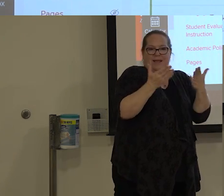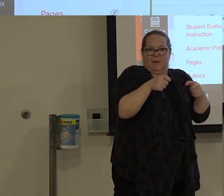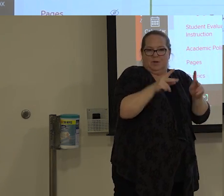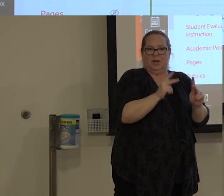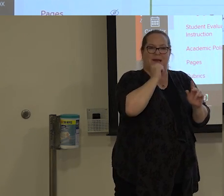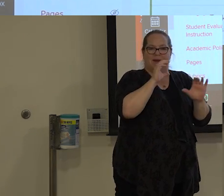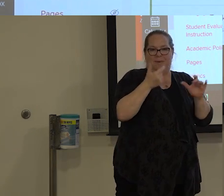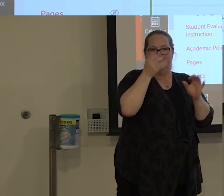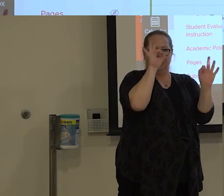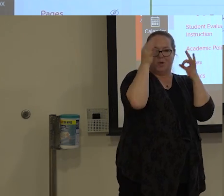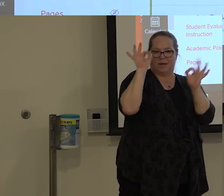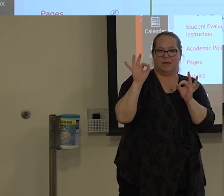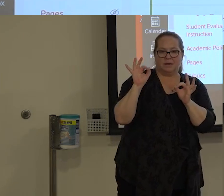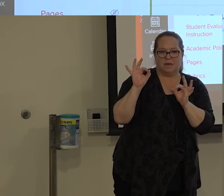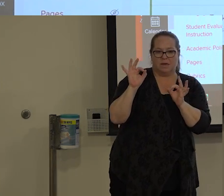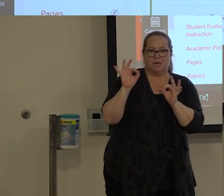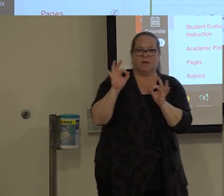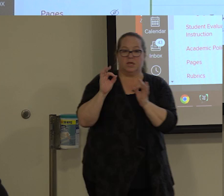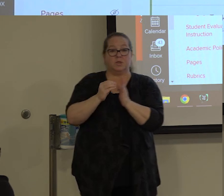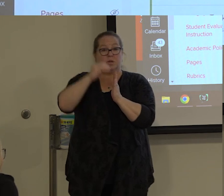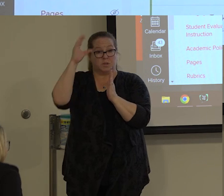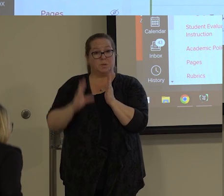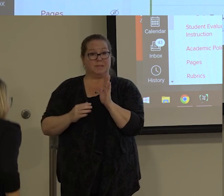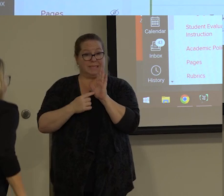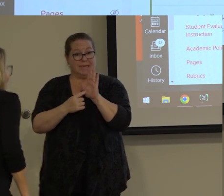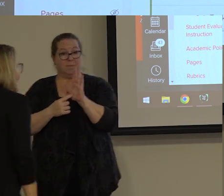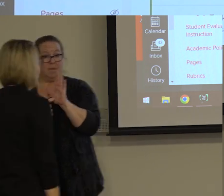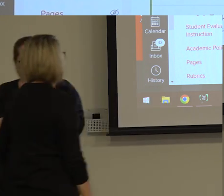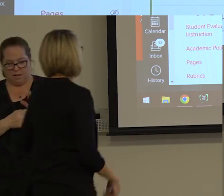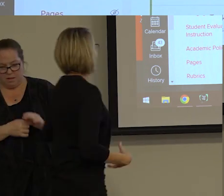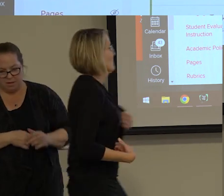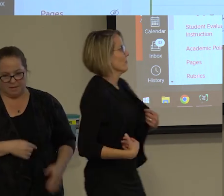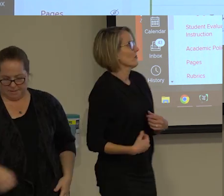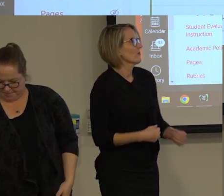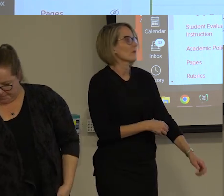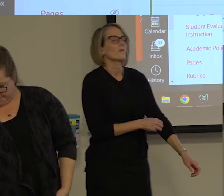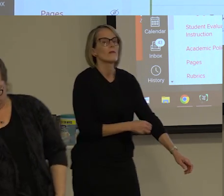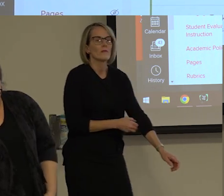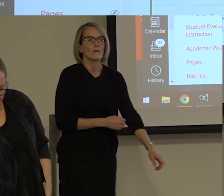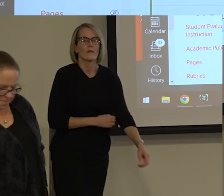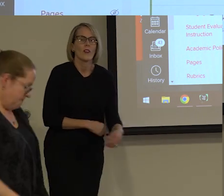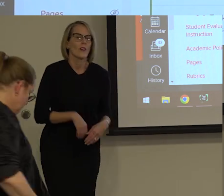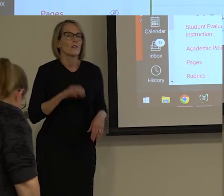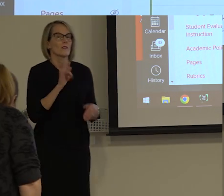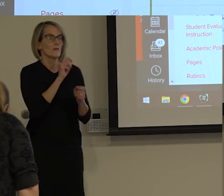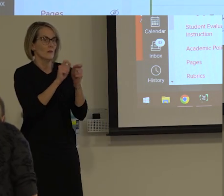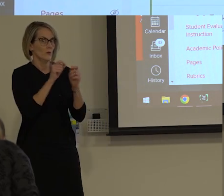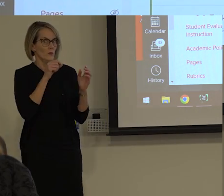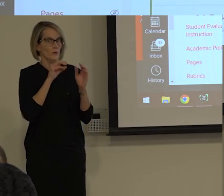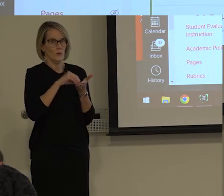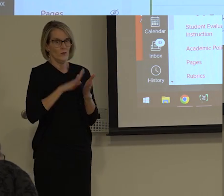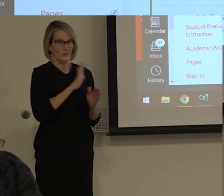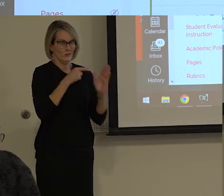that." So this student's example leads me to come back to a central concern about providing asynchronous basic